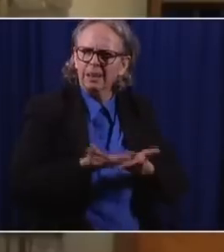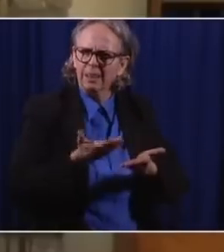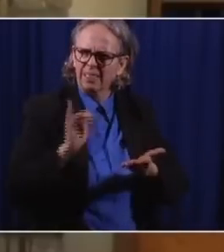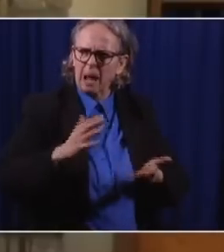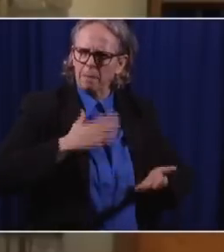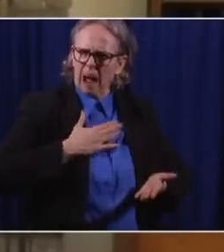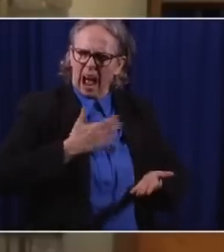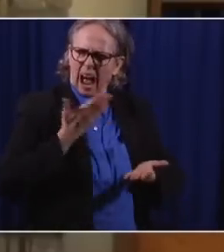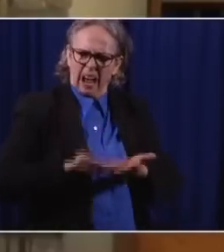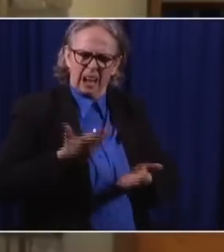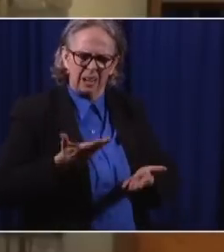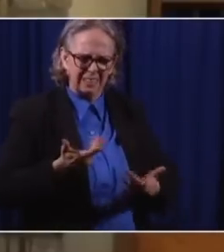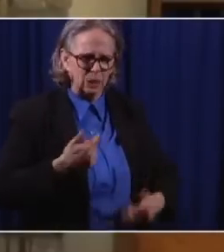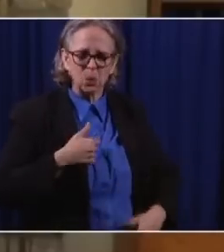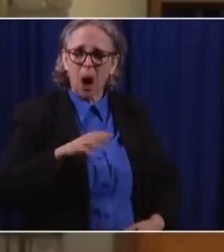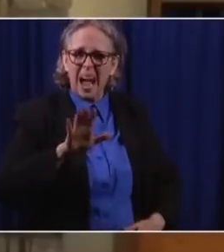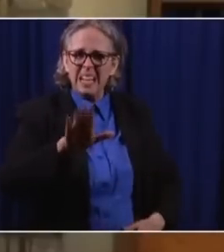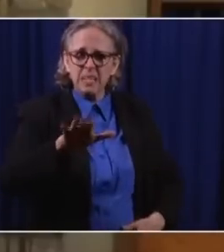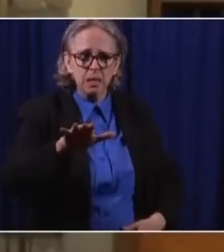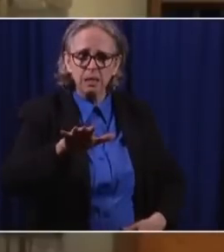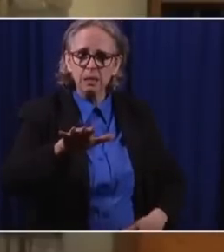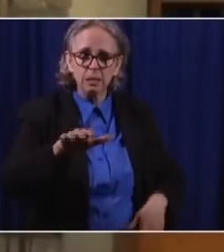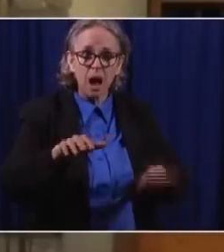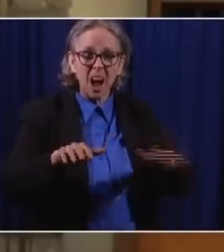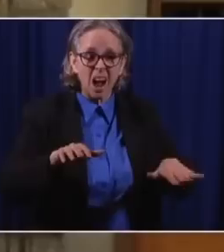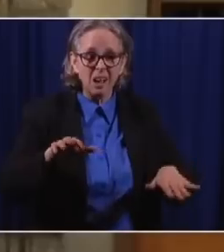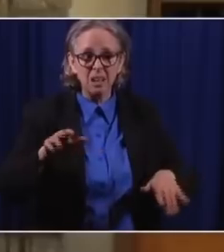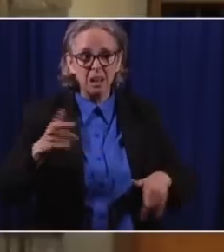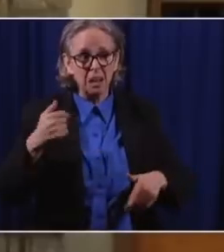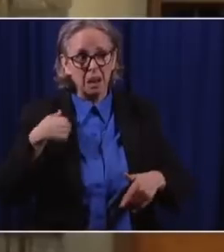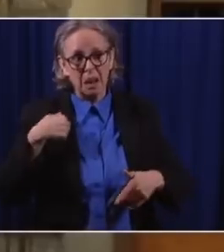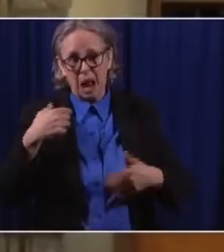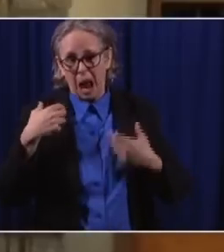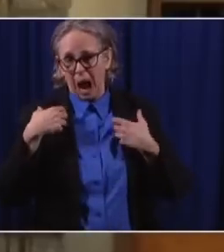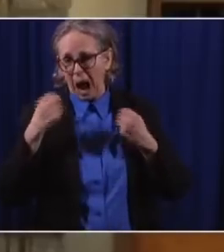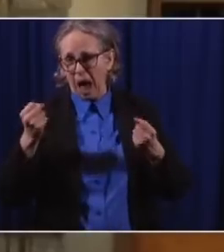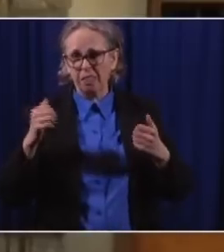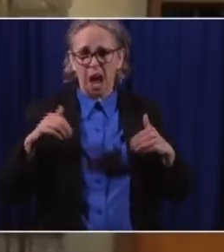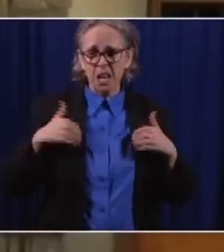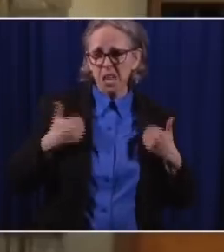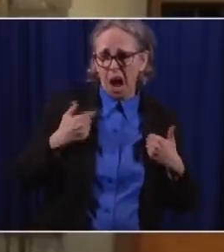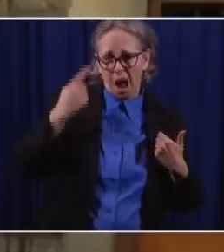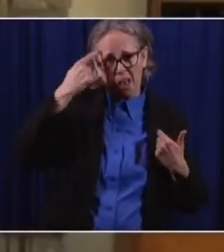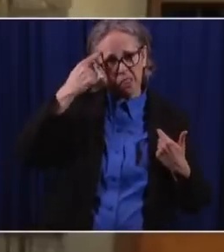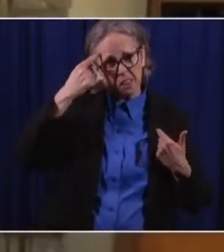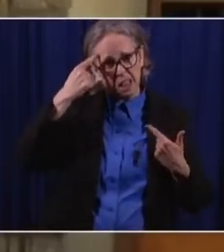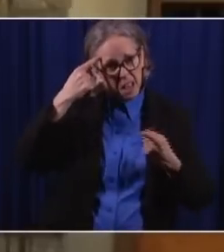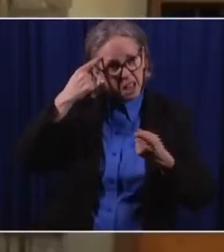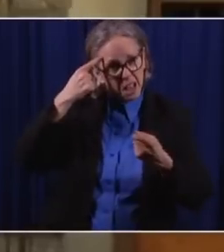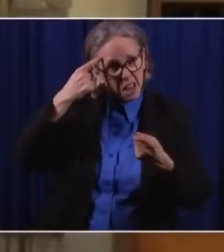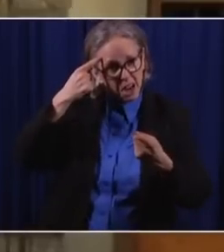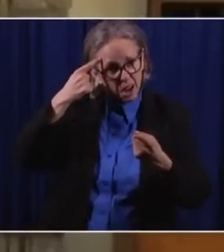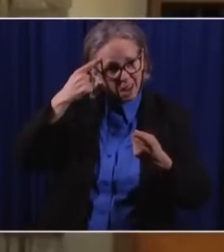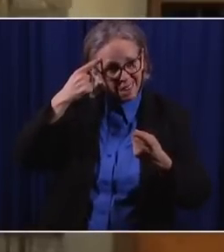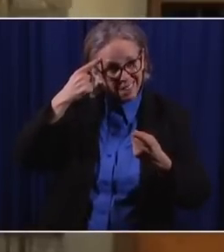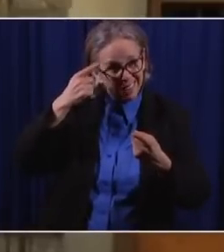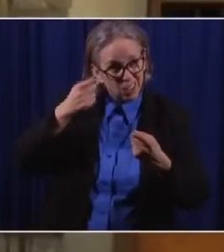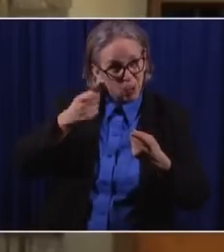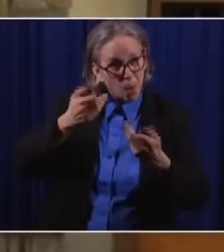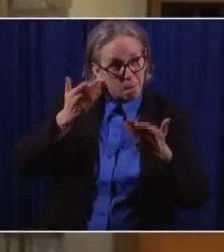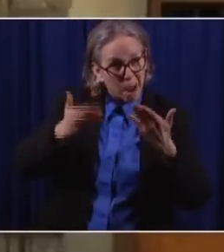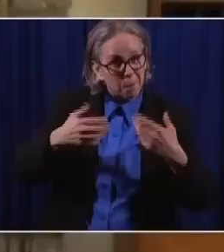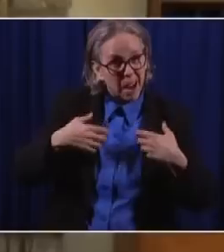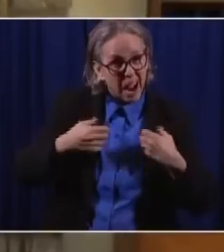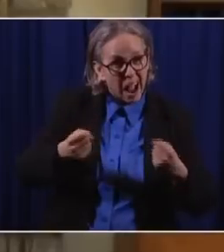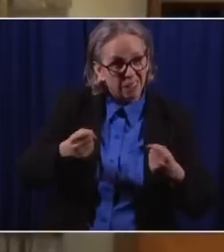COVID matters. It's just about me. It's not about you, because when you get it, you can spread it. And many times you get it and you don't even